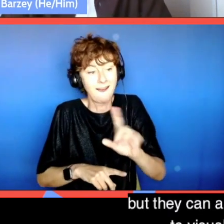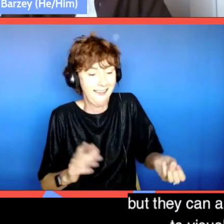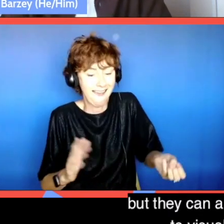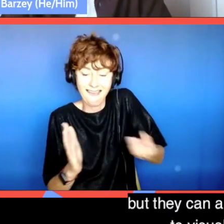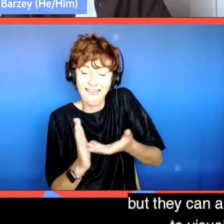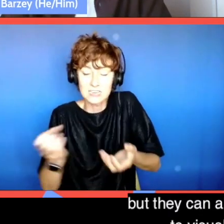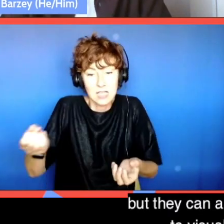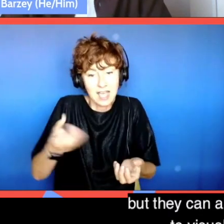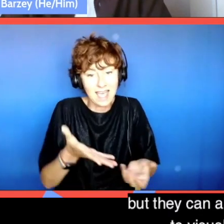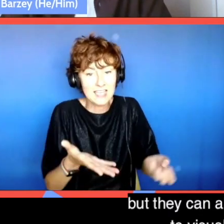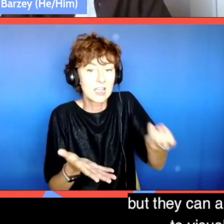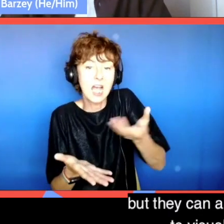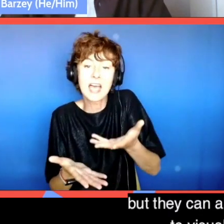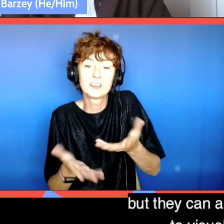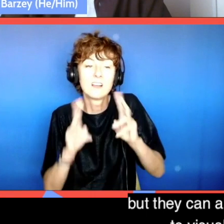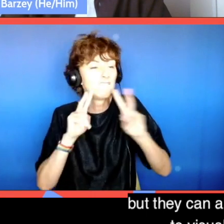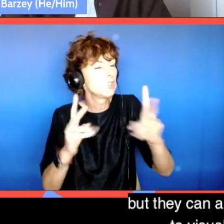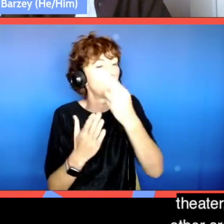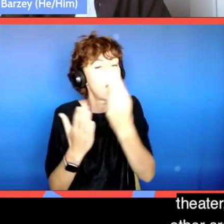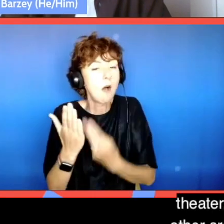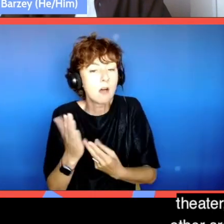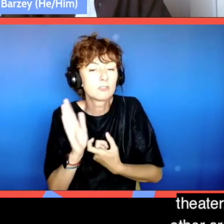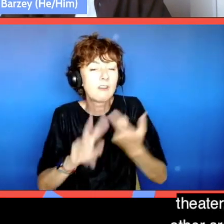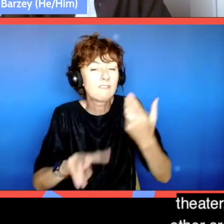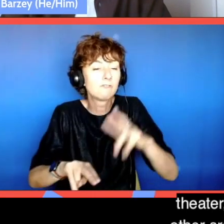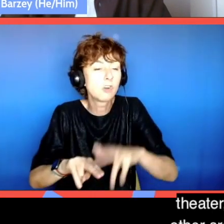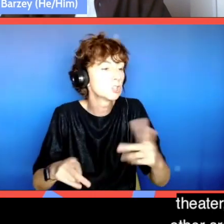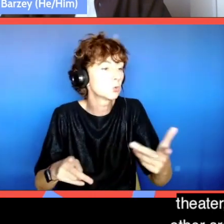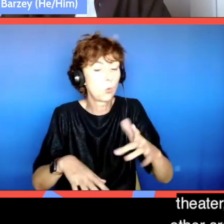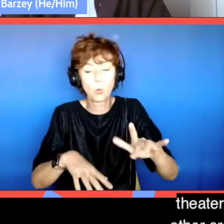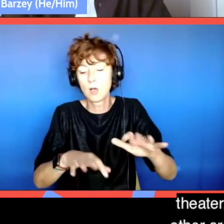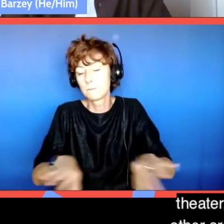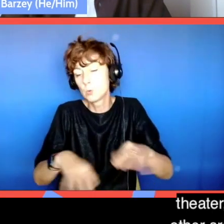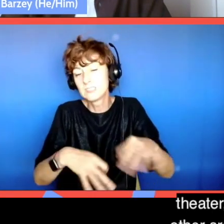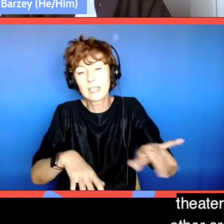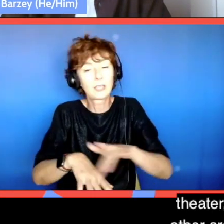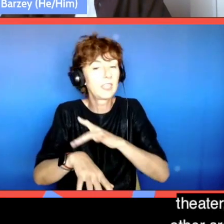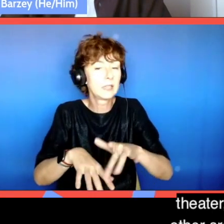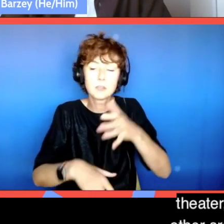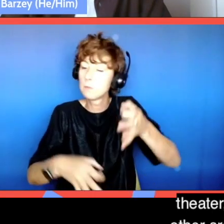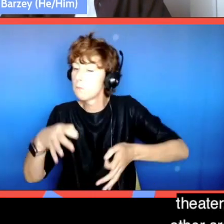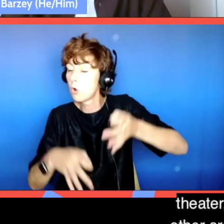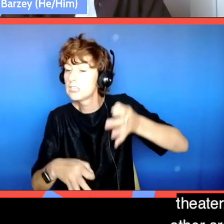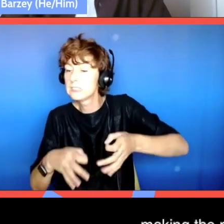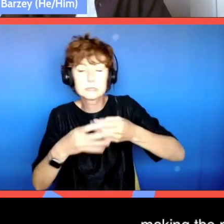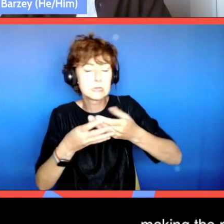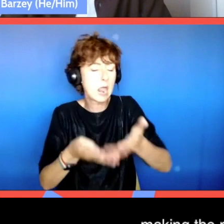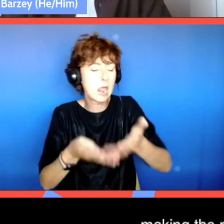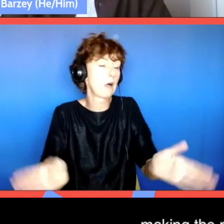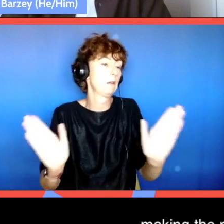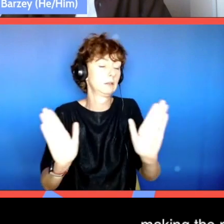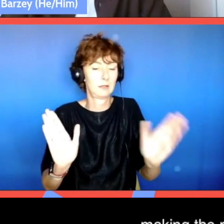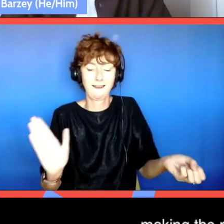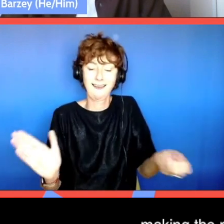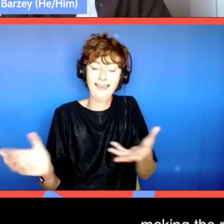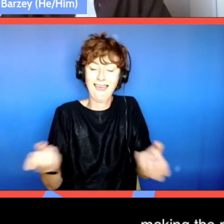can also make references to visual art, to music, theatre, politics, and other areas of culture, making